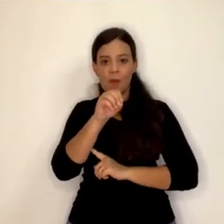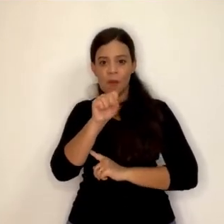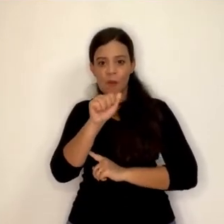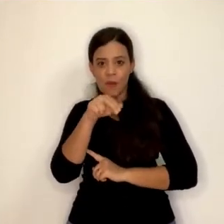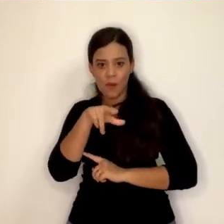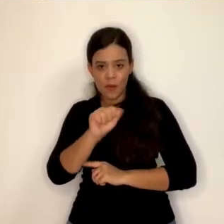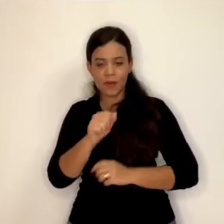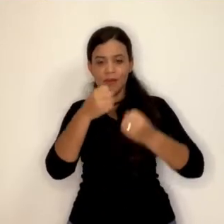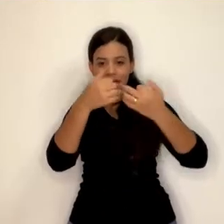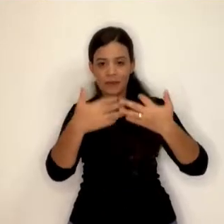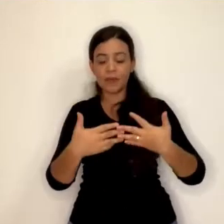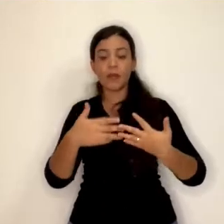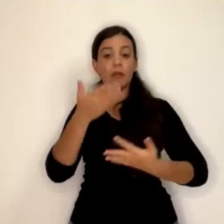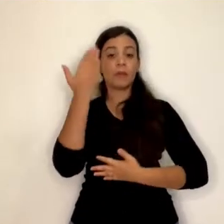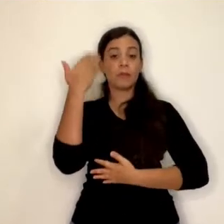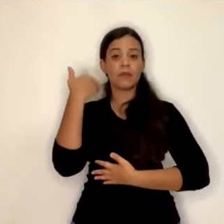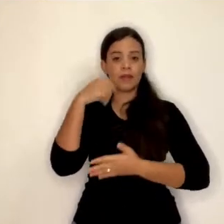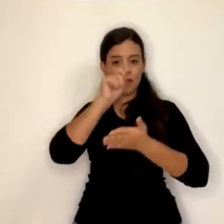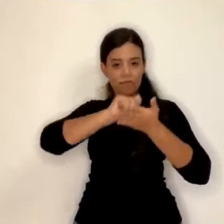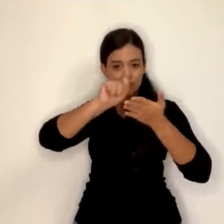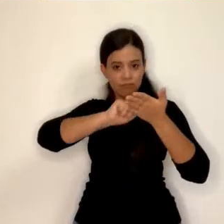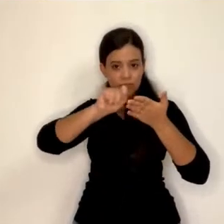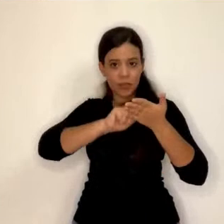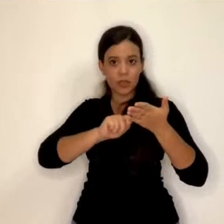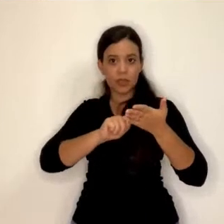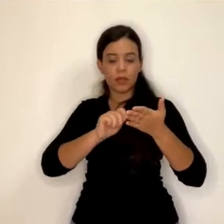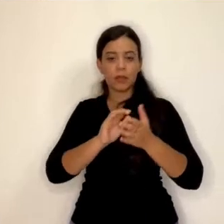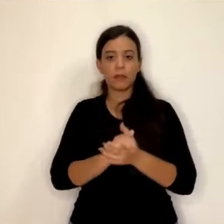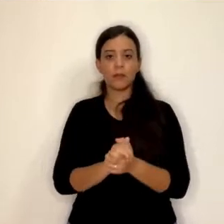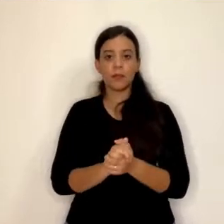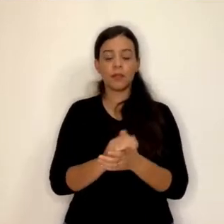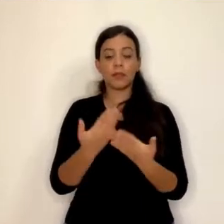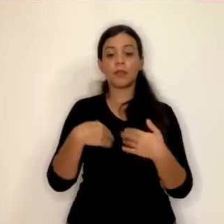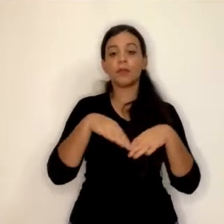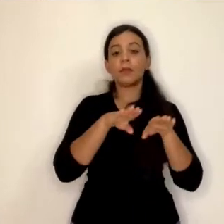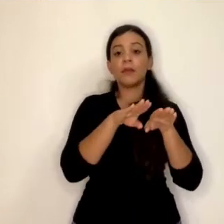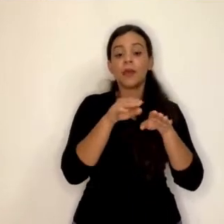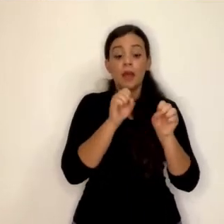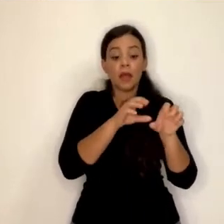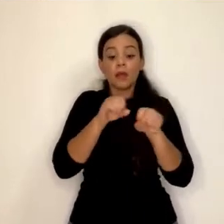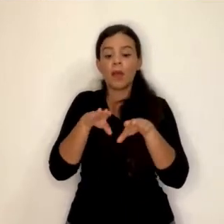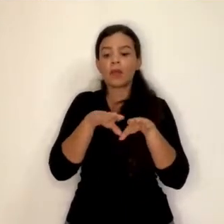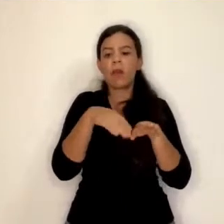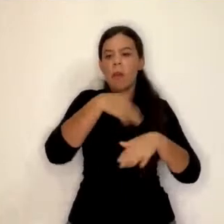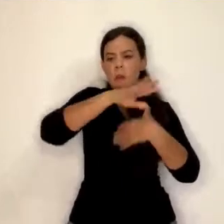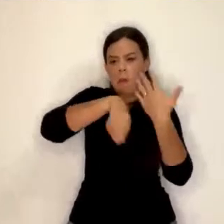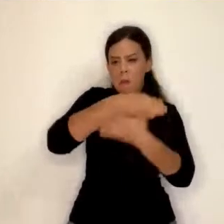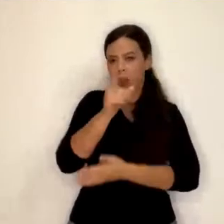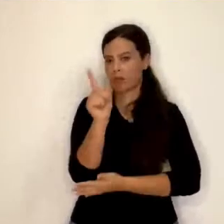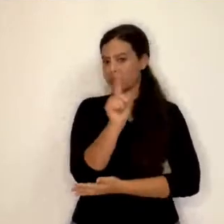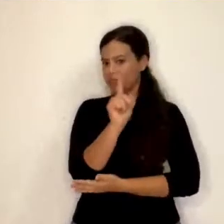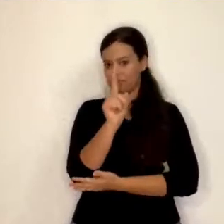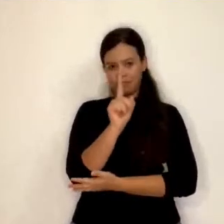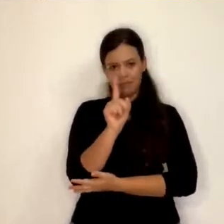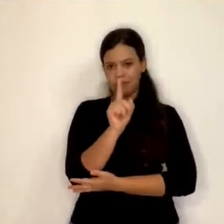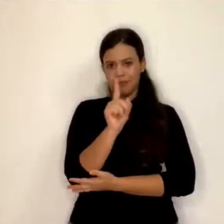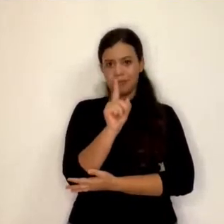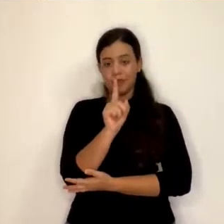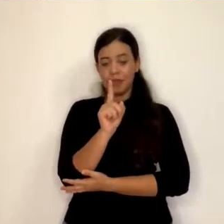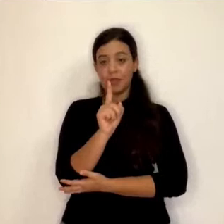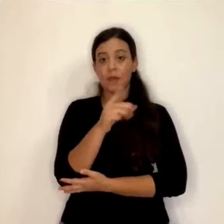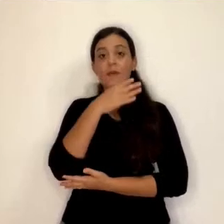has stated, education is not a panacea. That Paulo Freire